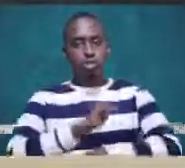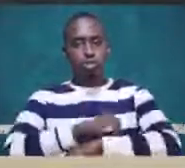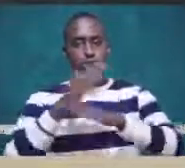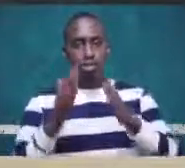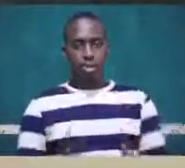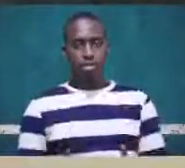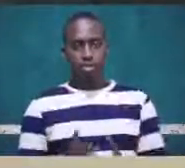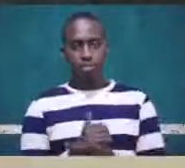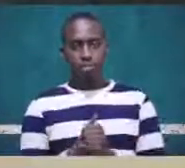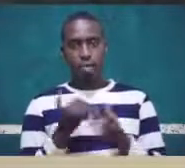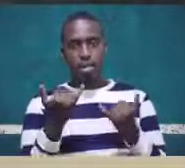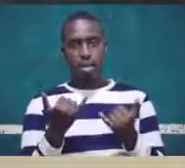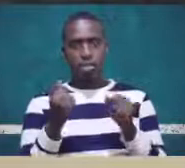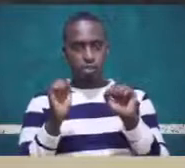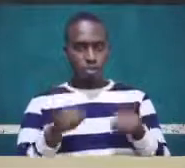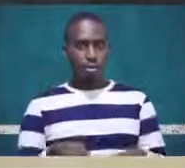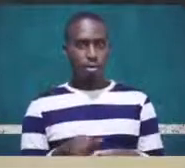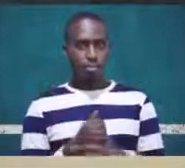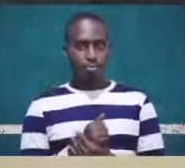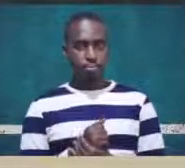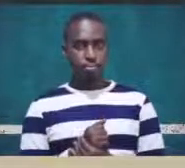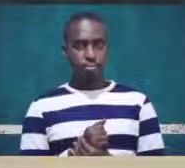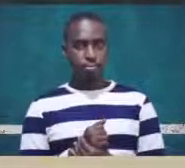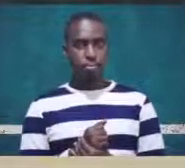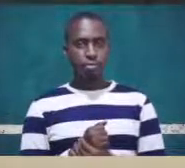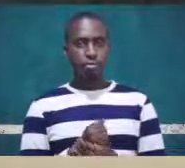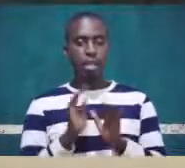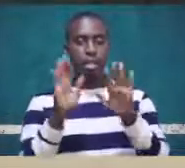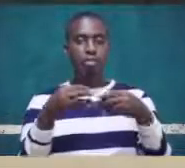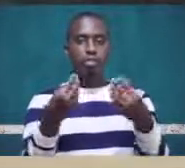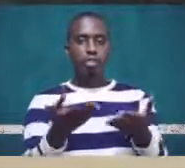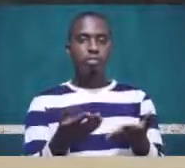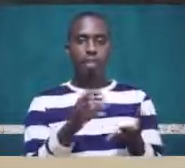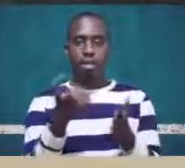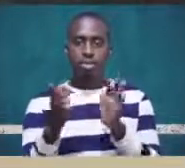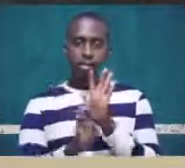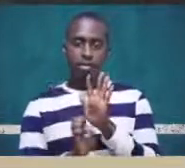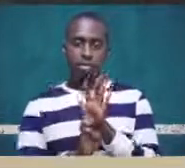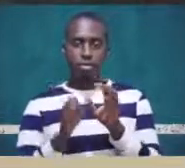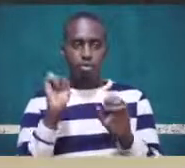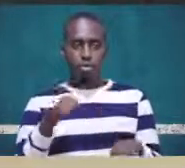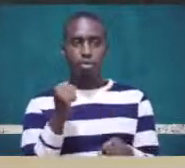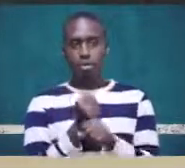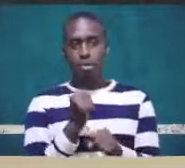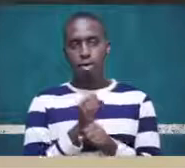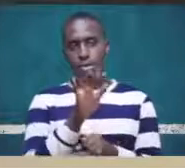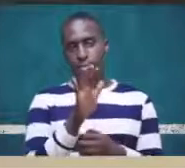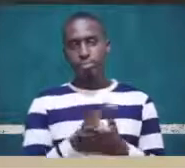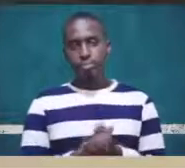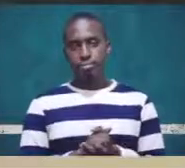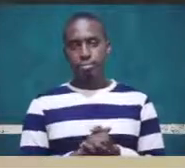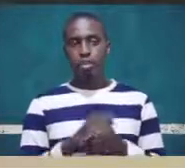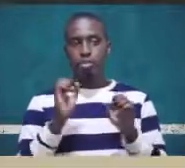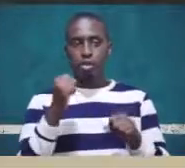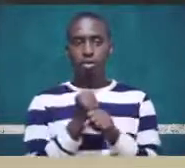students, now I can leave you with the other example. You can do it. You can